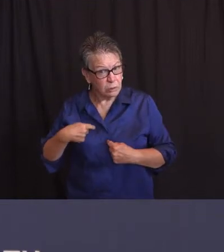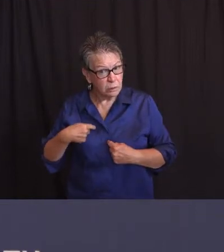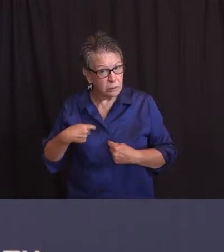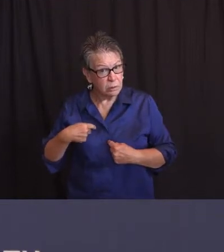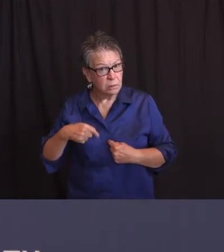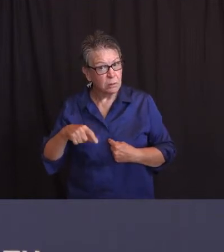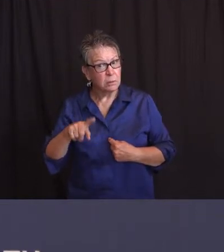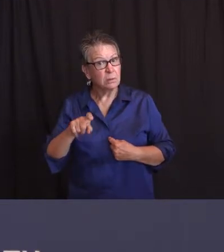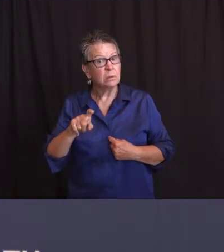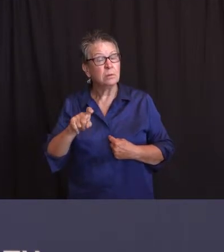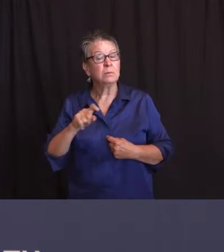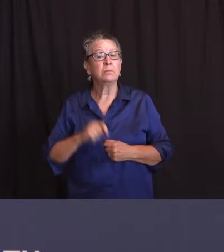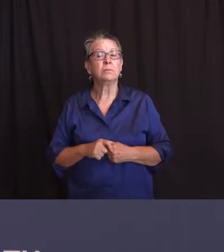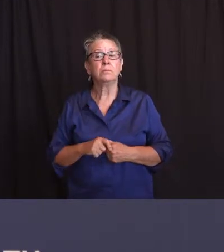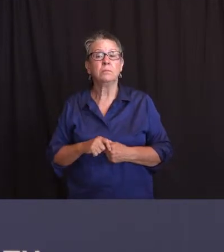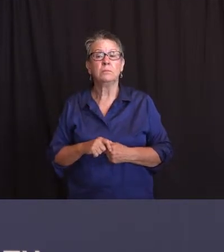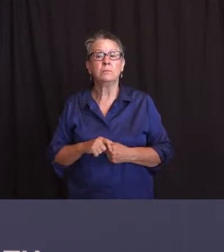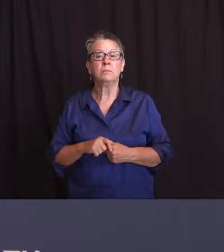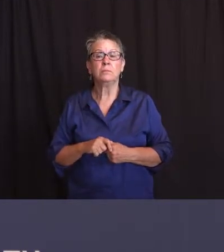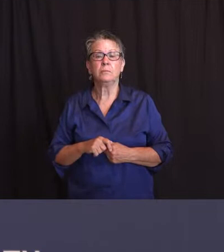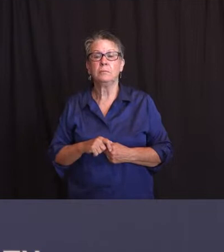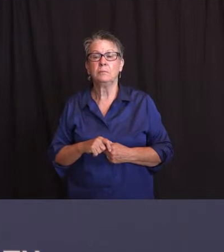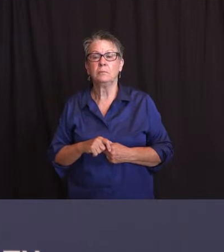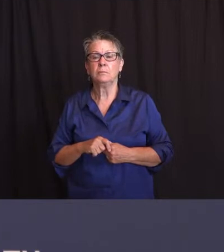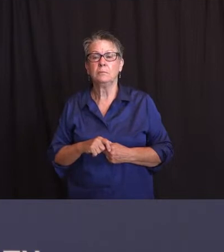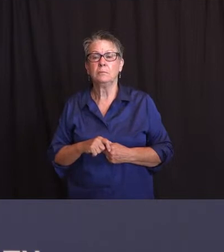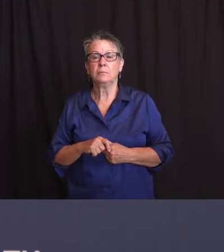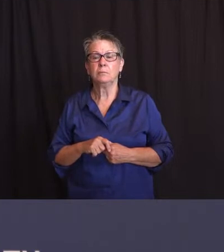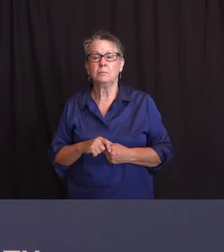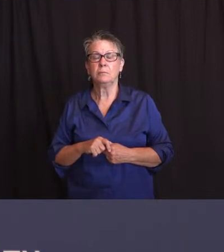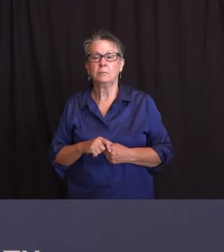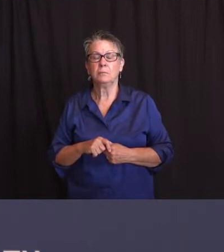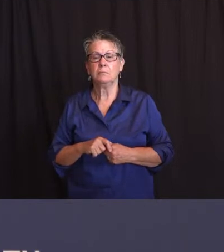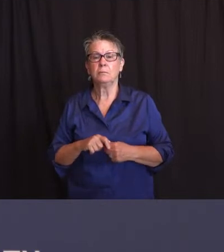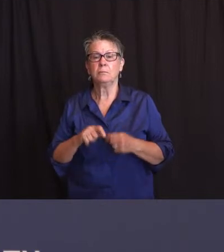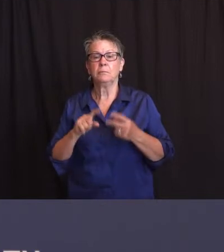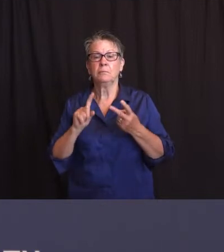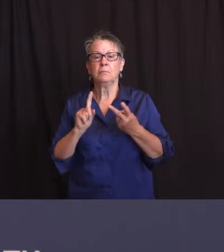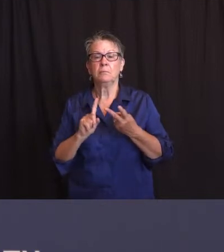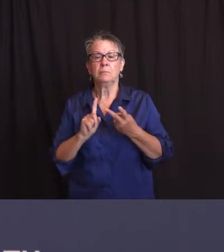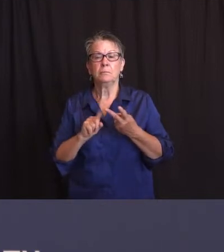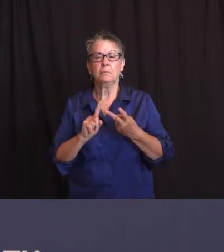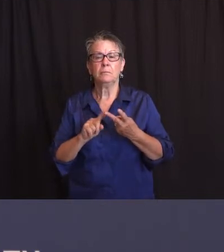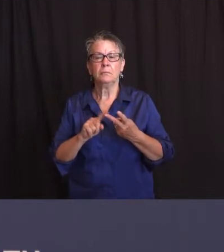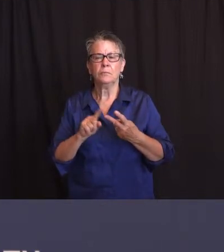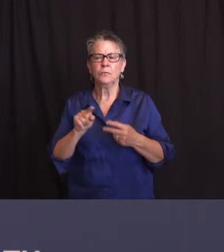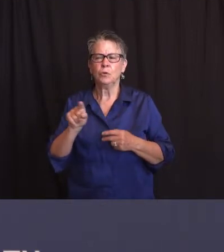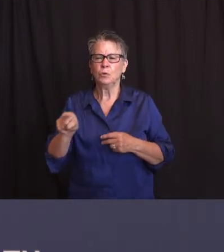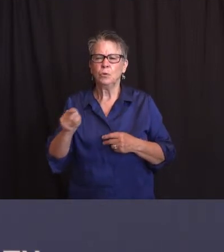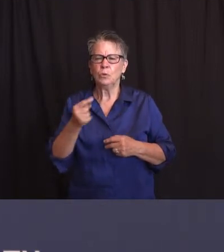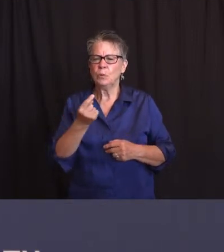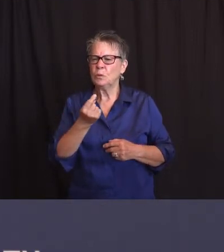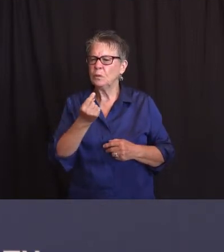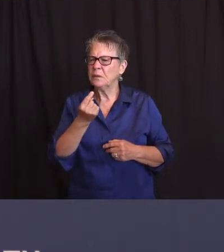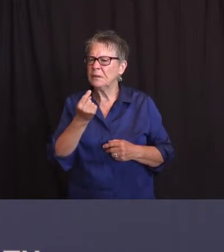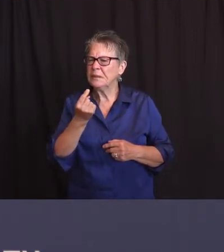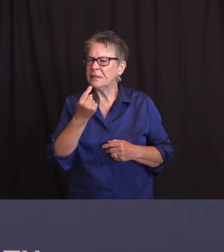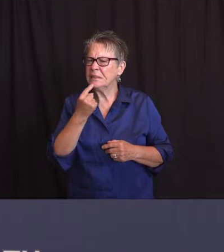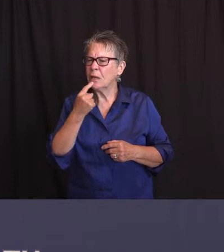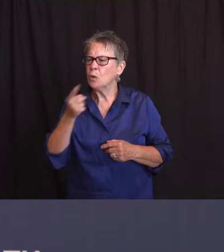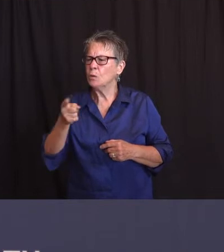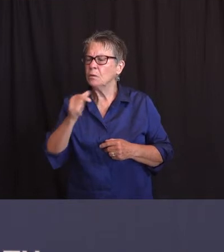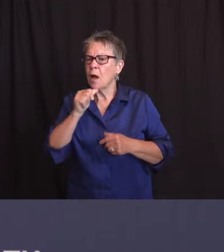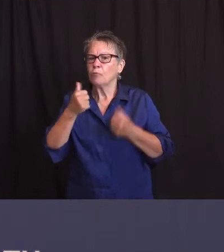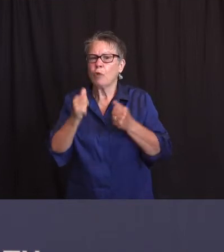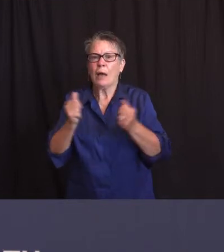Governor, on the point that was made about your being blunt versus scare tactics, we've had a couple